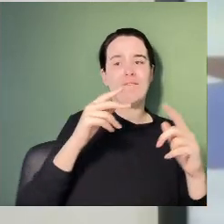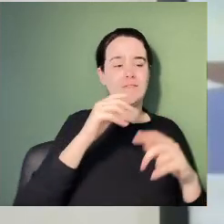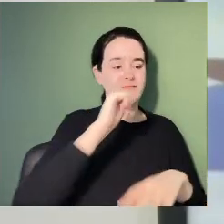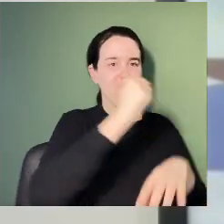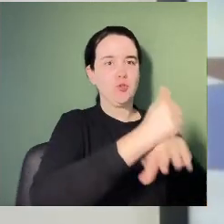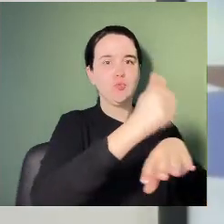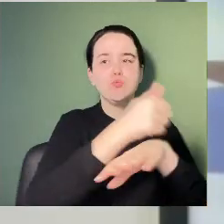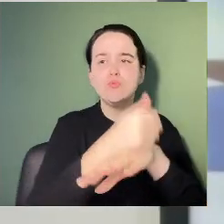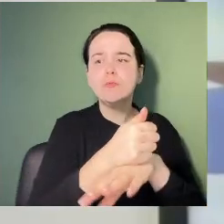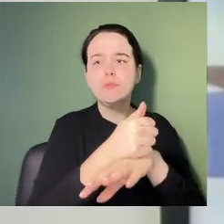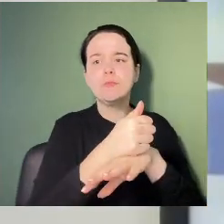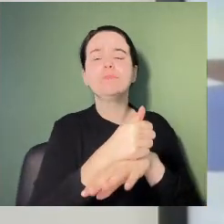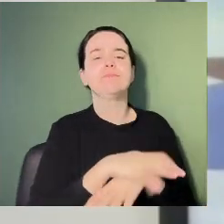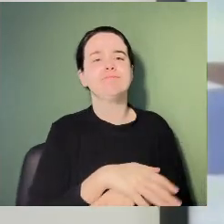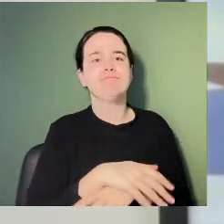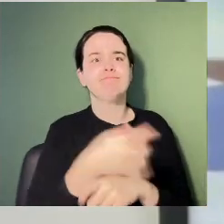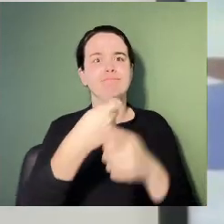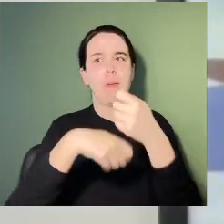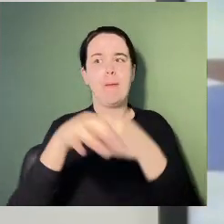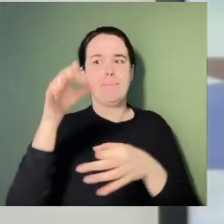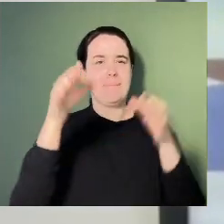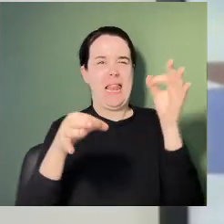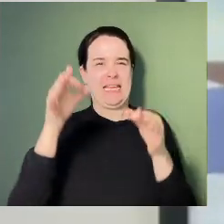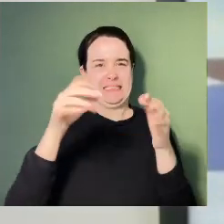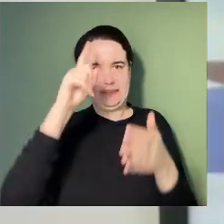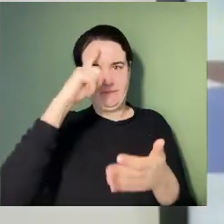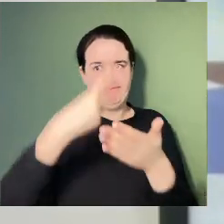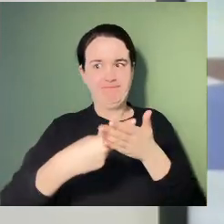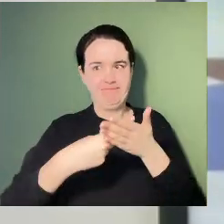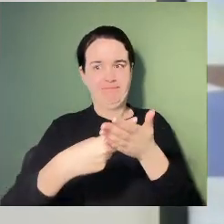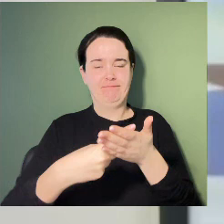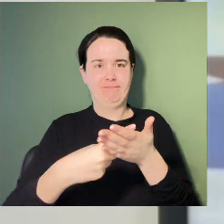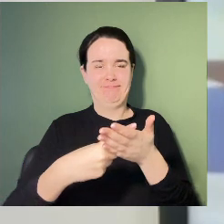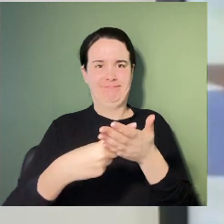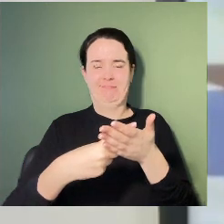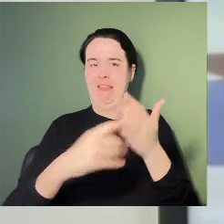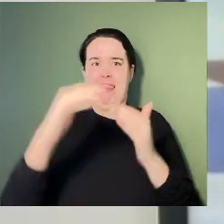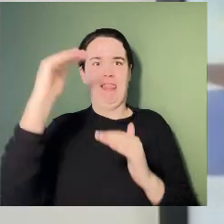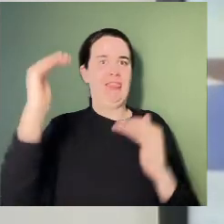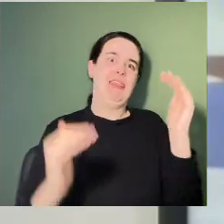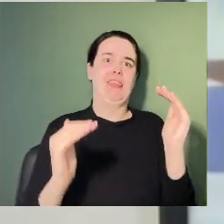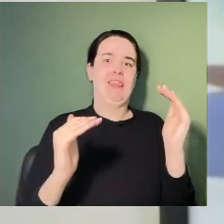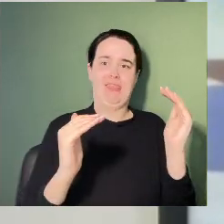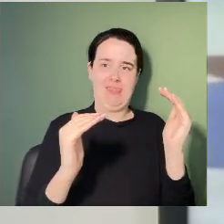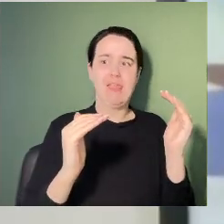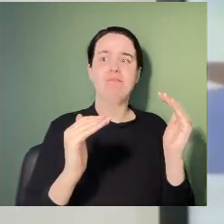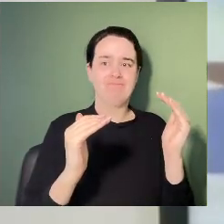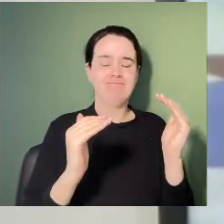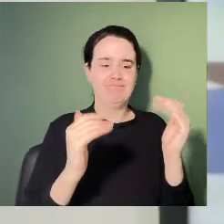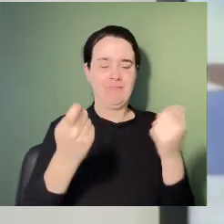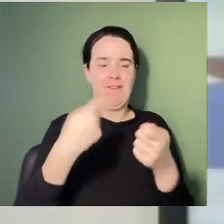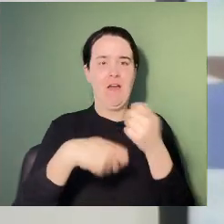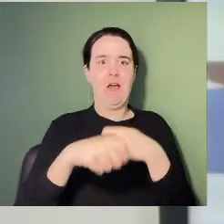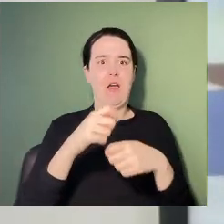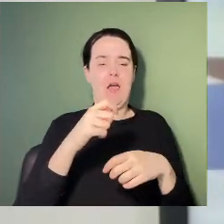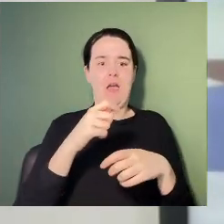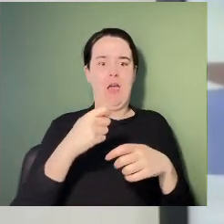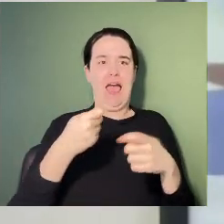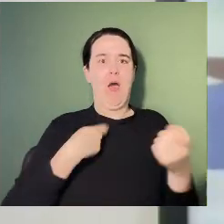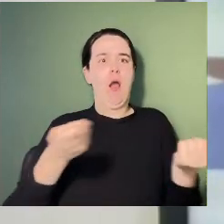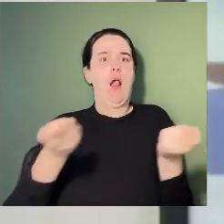institutions, and just overall political decision-making that severely undermined the functioning of our